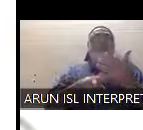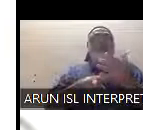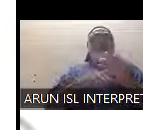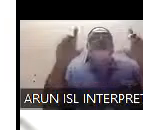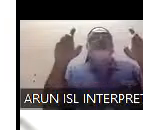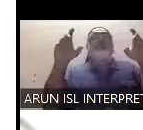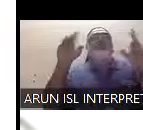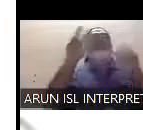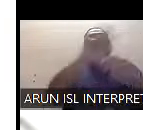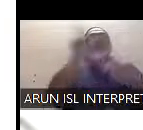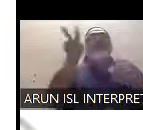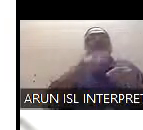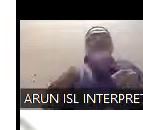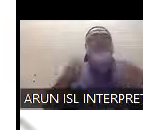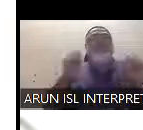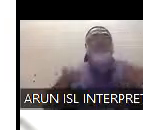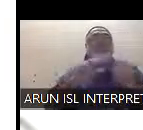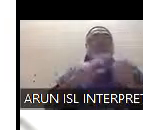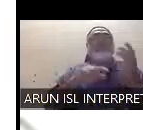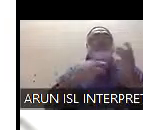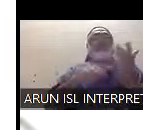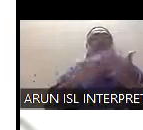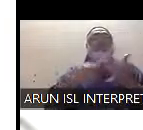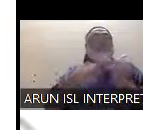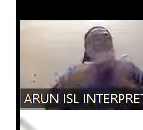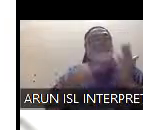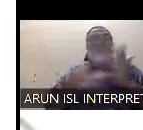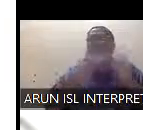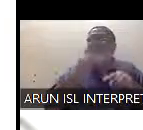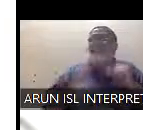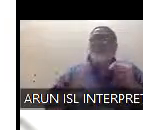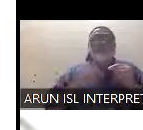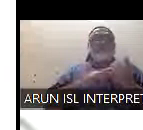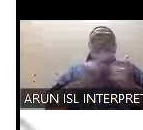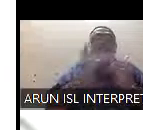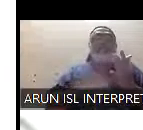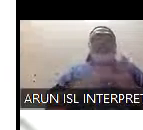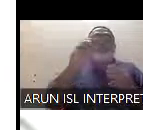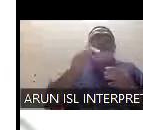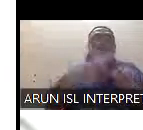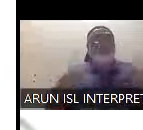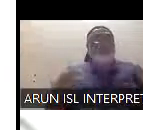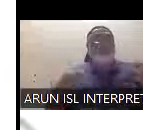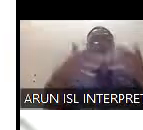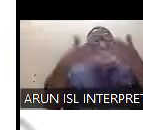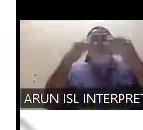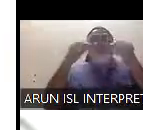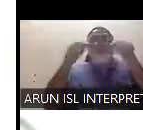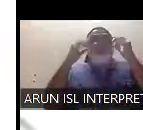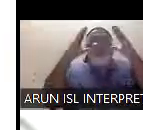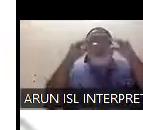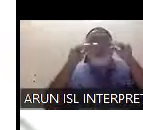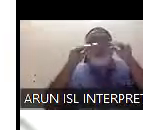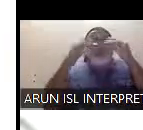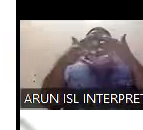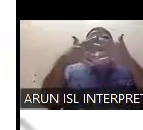does not become readable. So text should not be there as an image. Visual contrast should be there for blind, for low vision